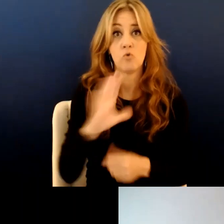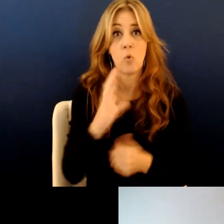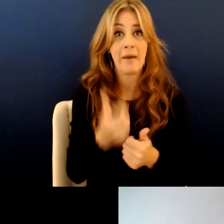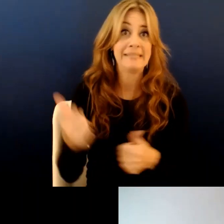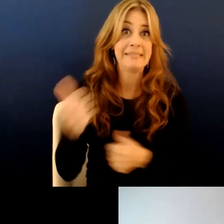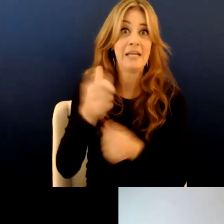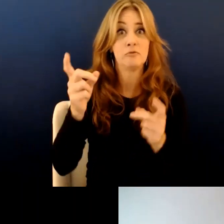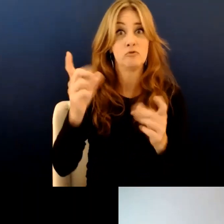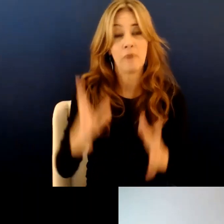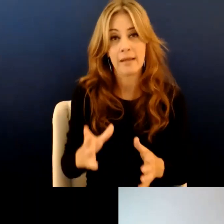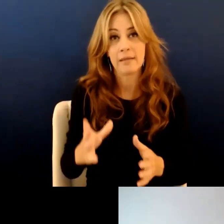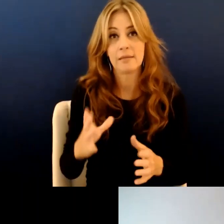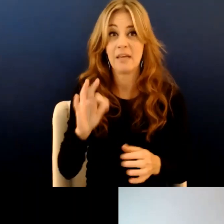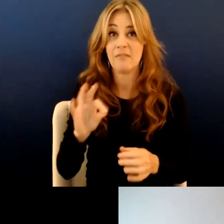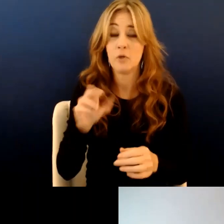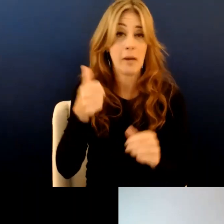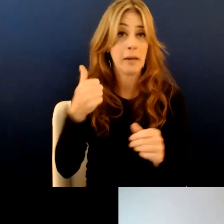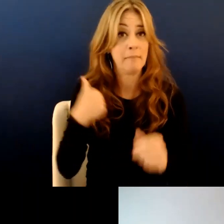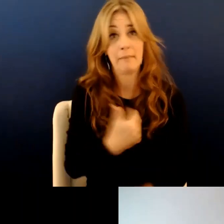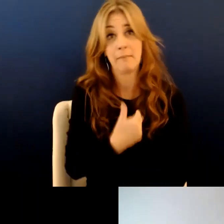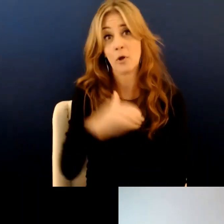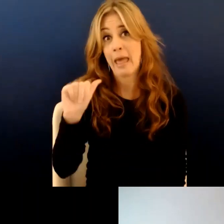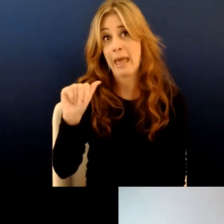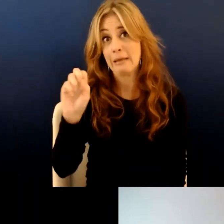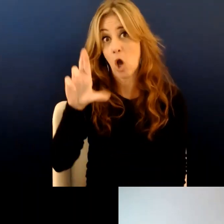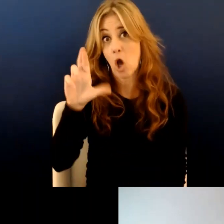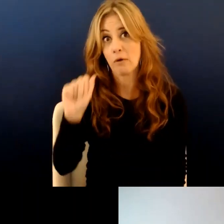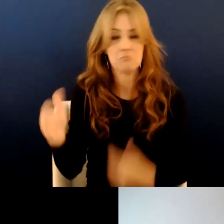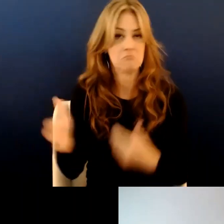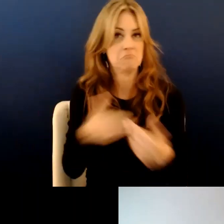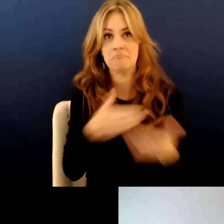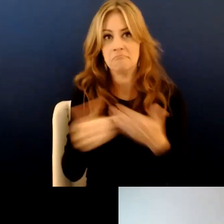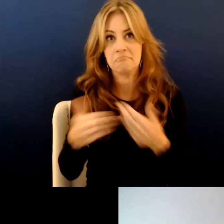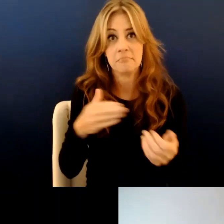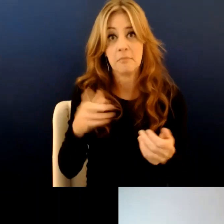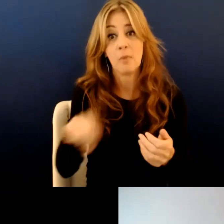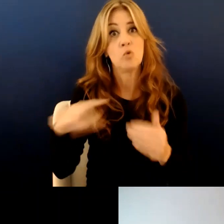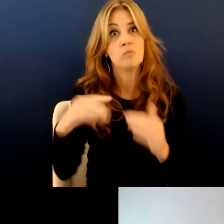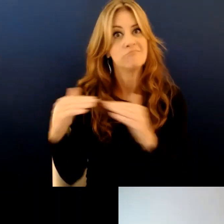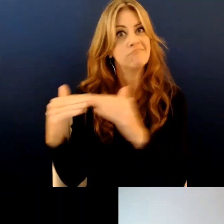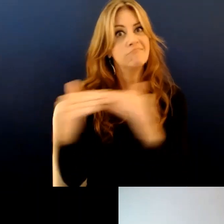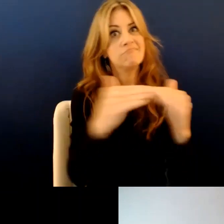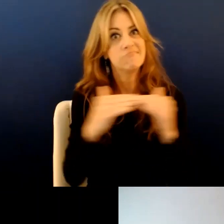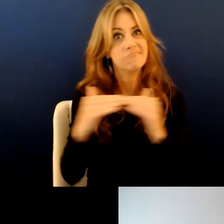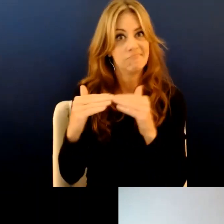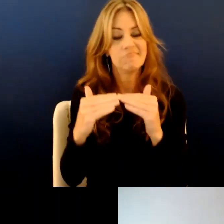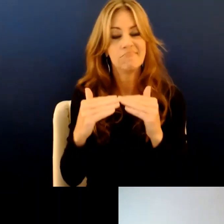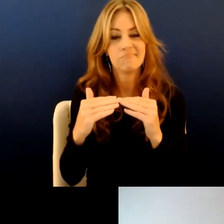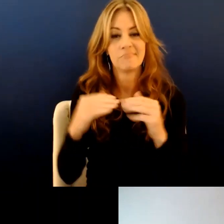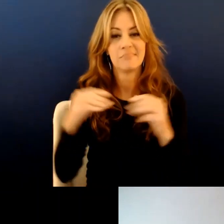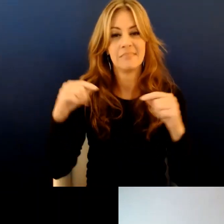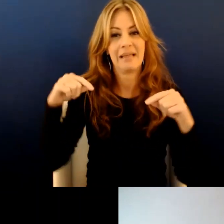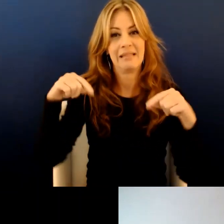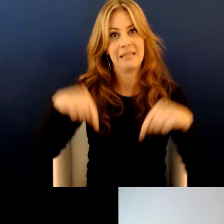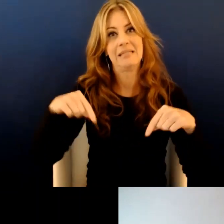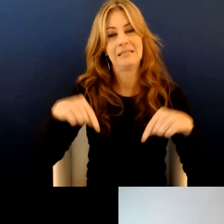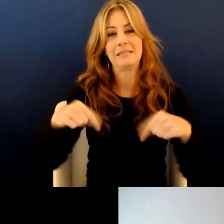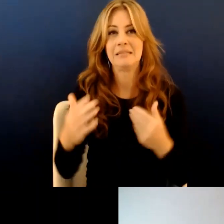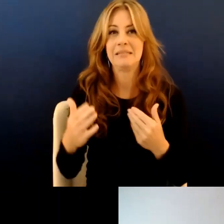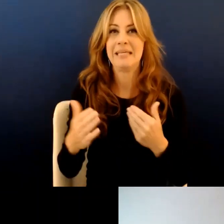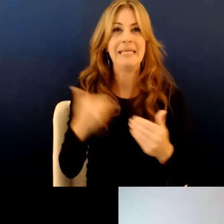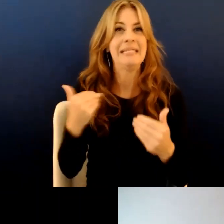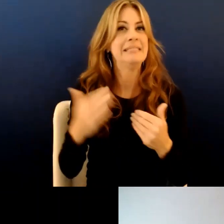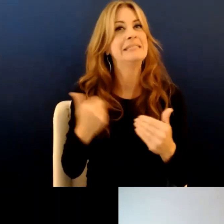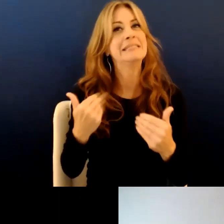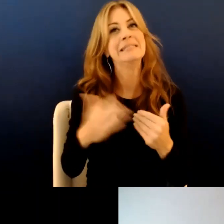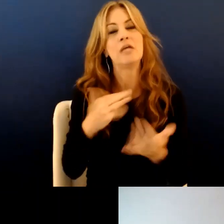whether you're a member of AERA or not, but as a colleague in the field, that this is an easy lift.